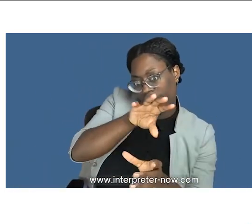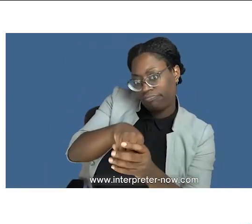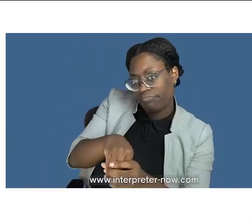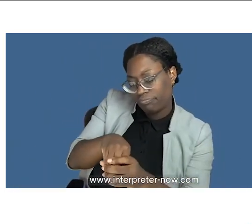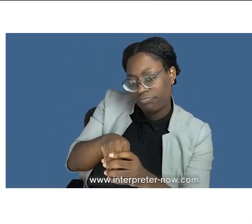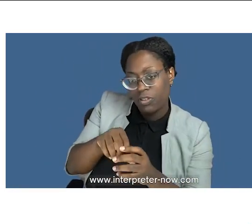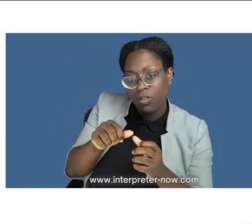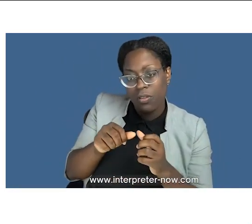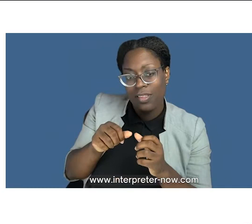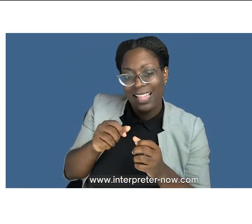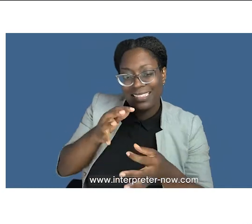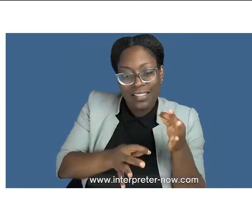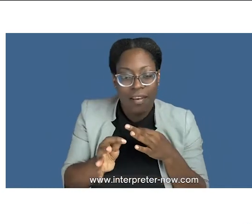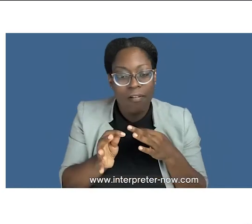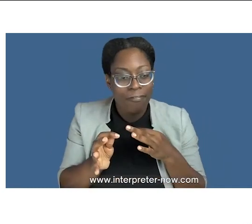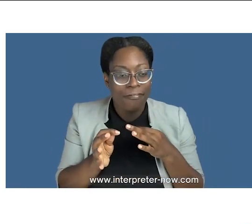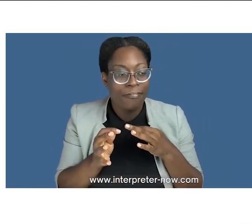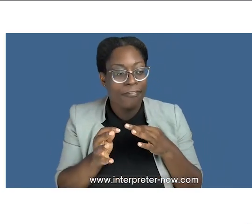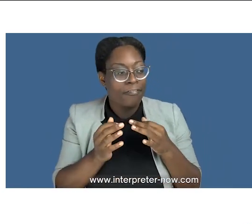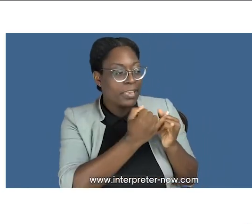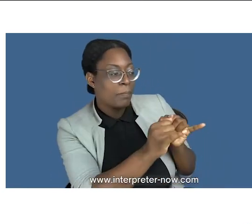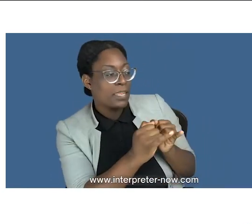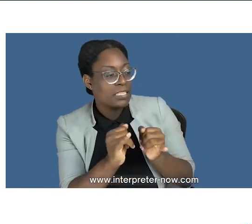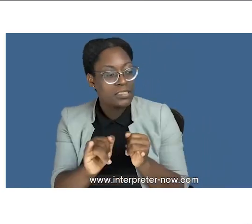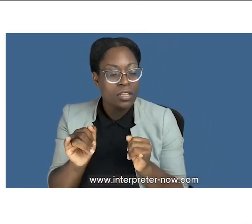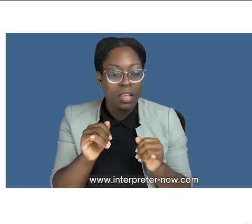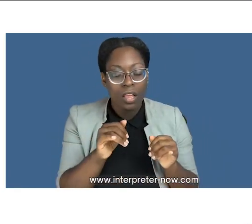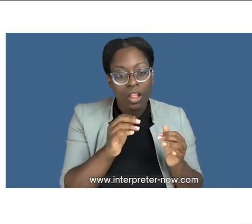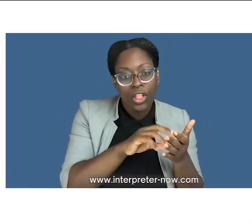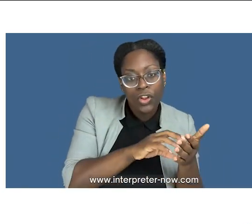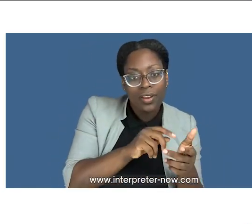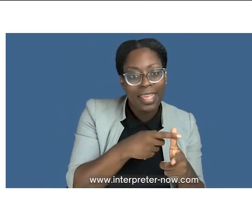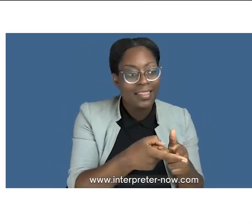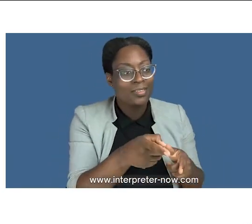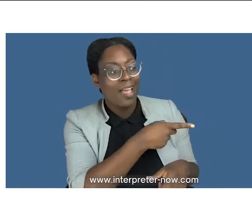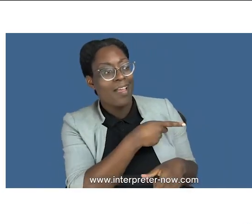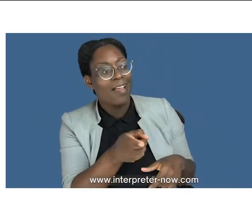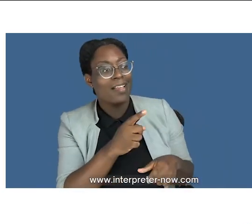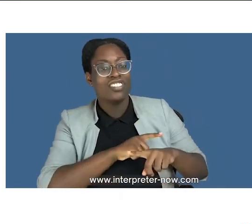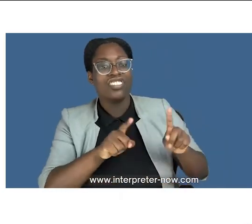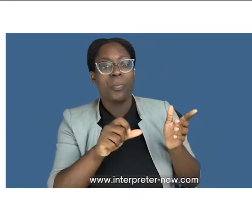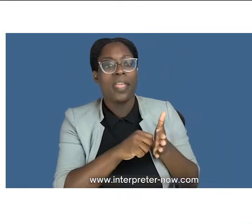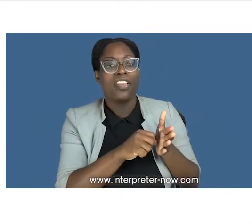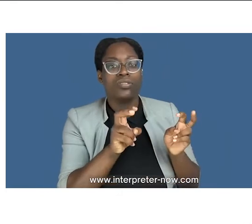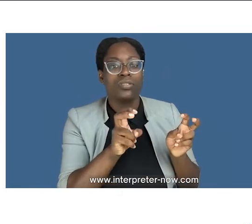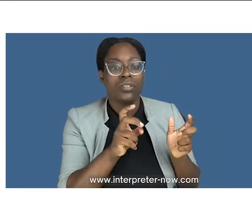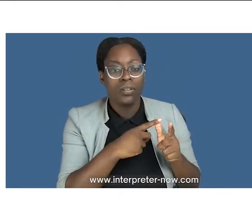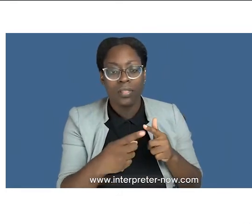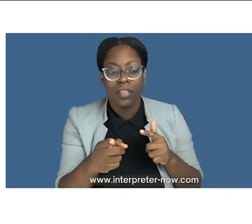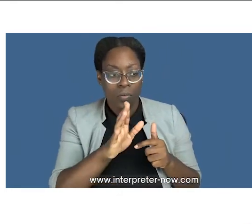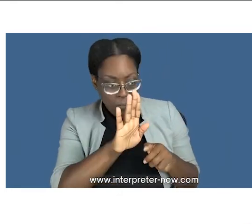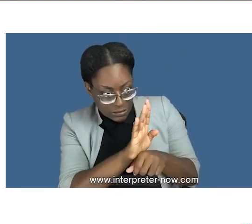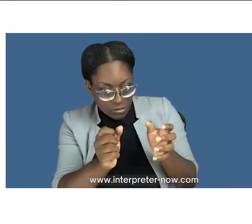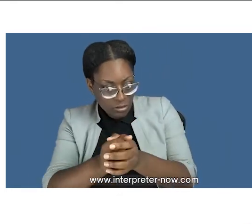yeah, those would be the first three things that I would say you should start doing. And then as you continue to grow, you